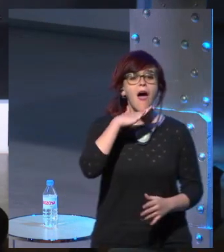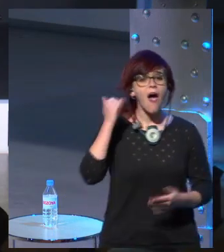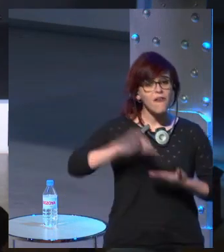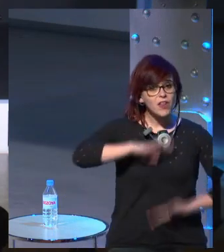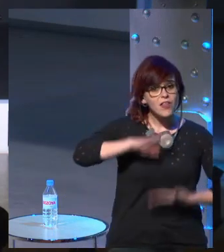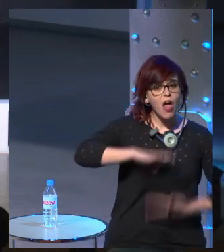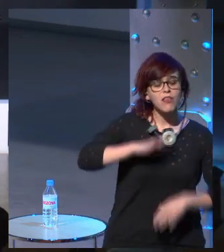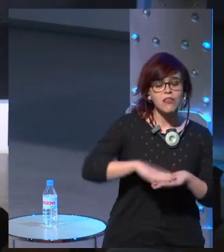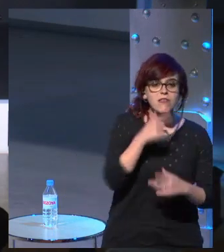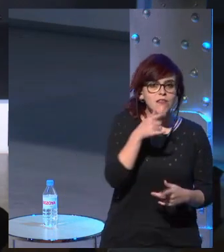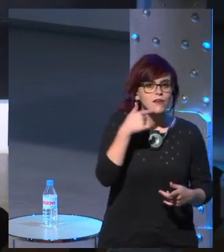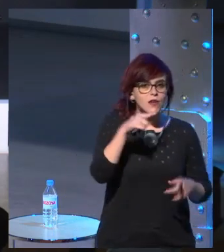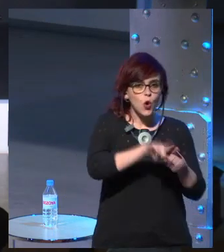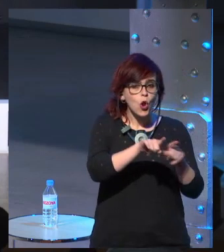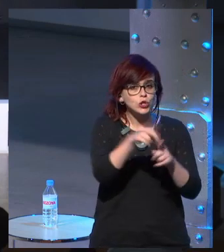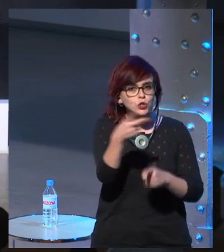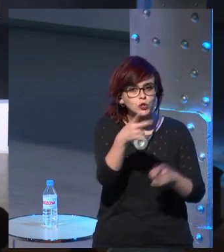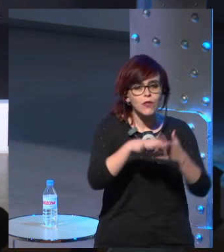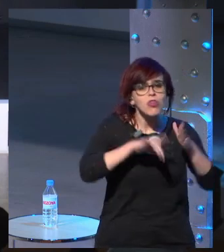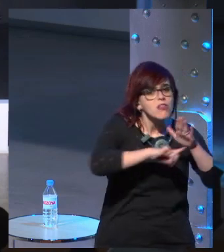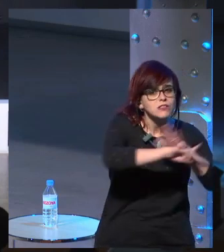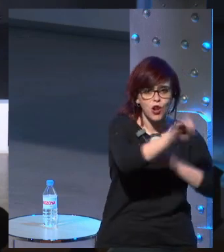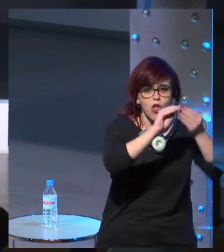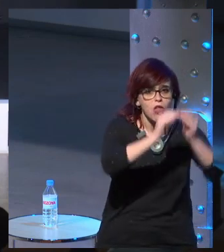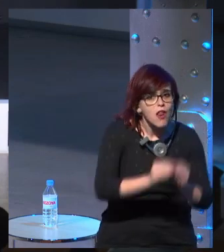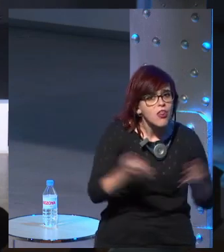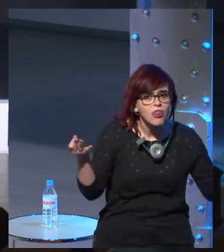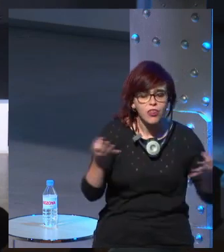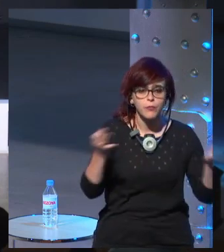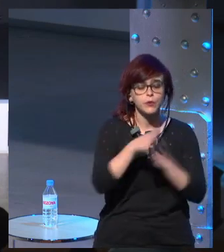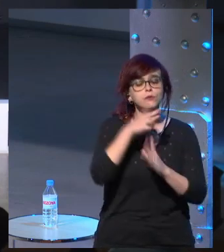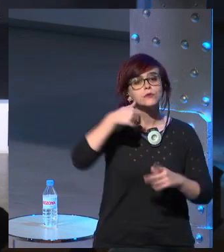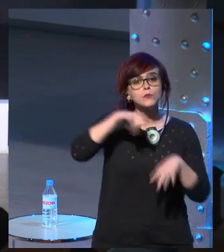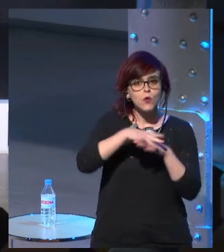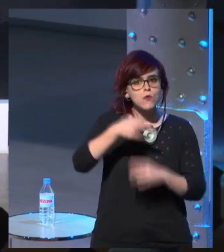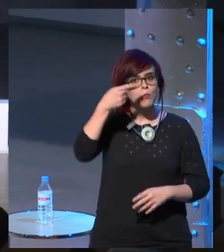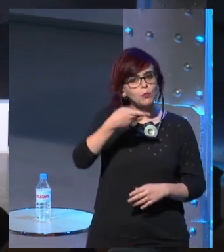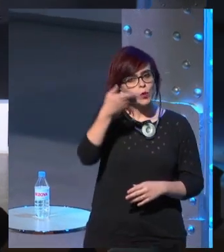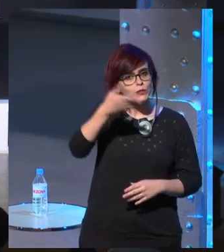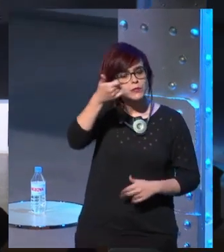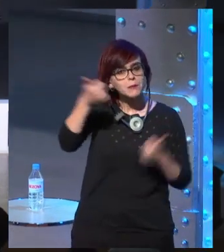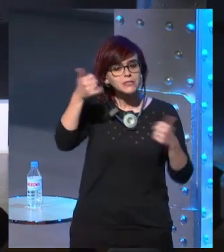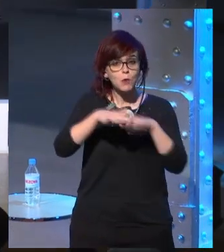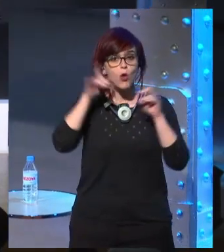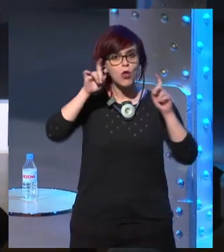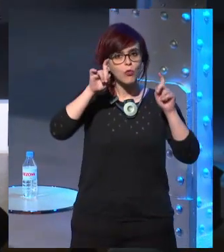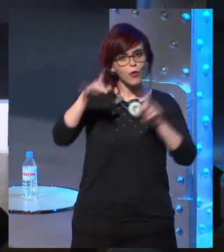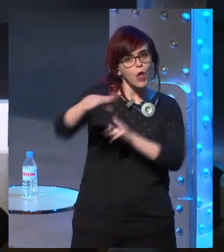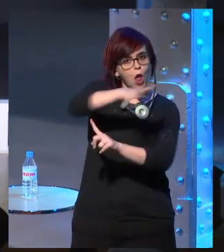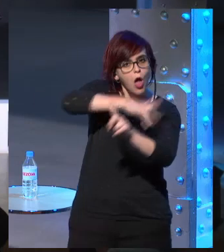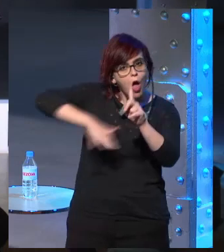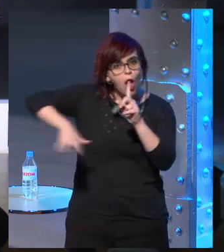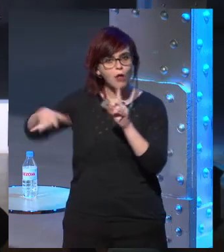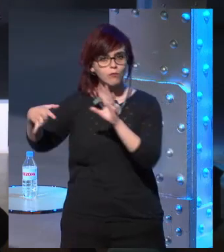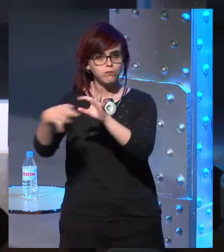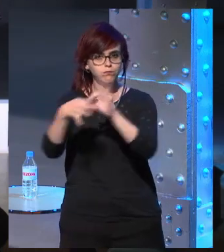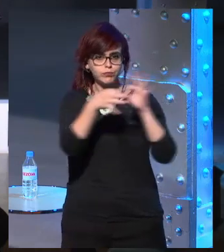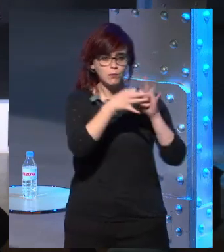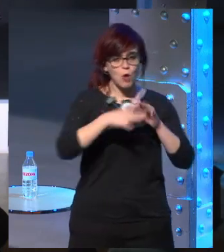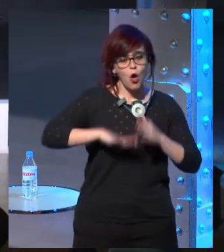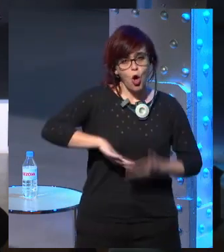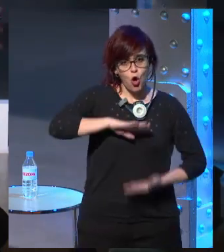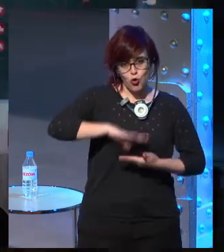we've developed that skill and competency. And all of our education will be organized around those competencies. Third big one.